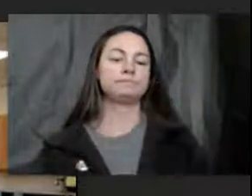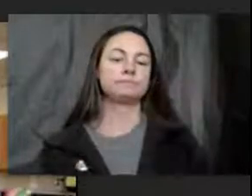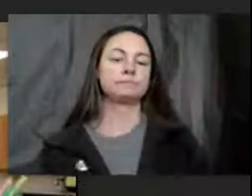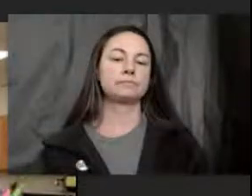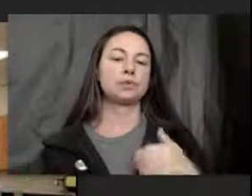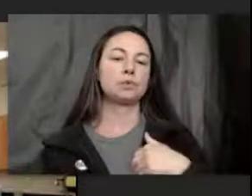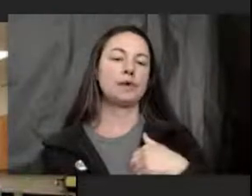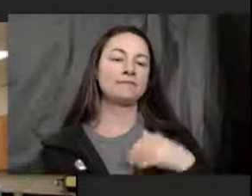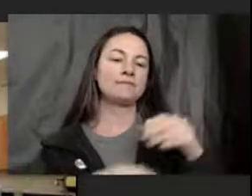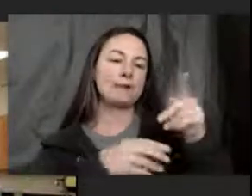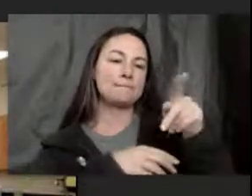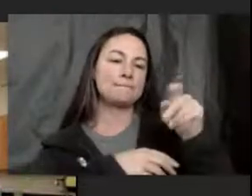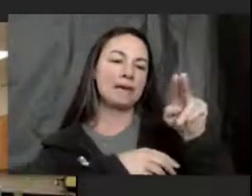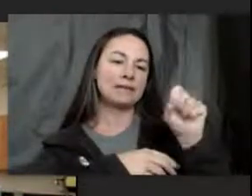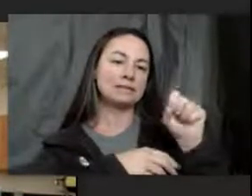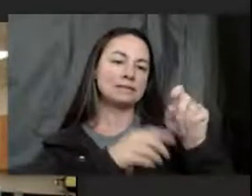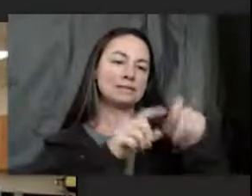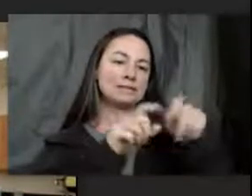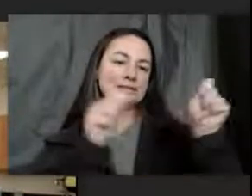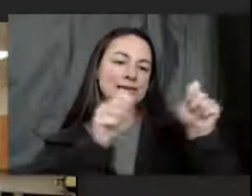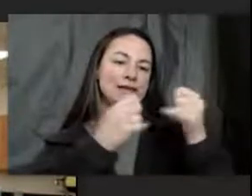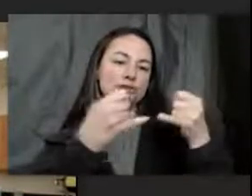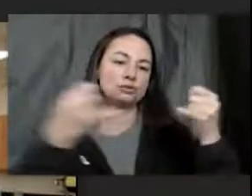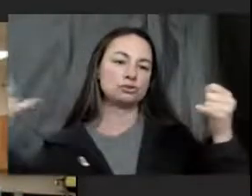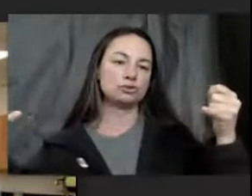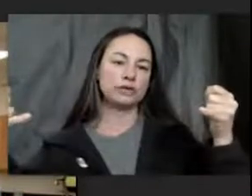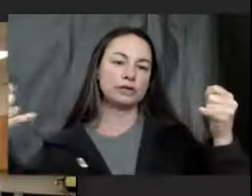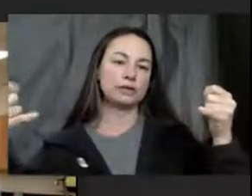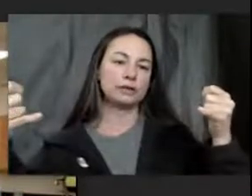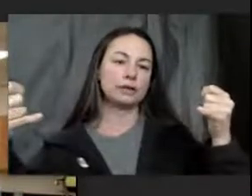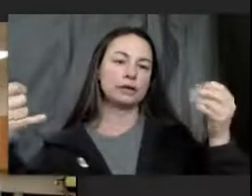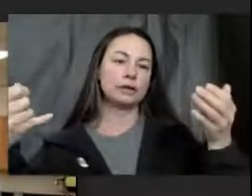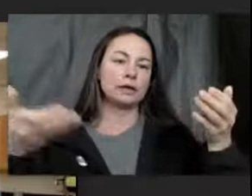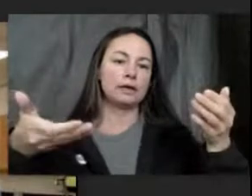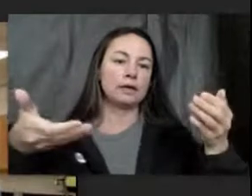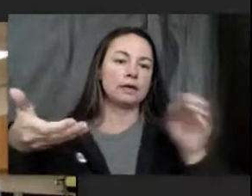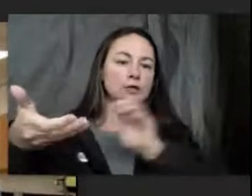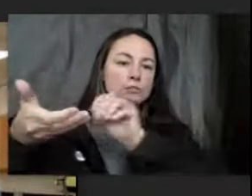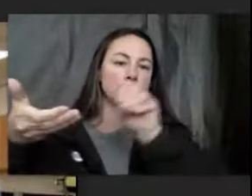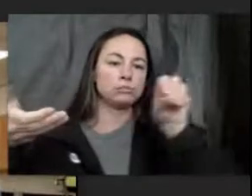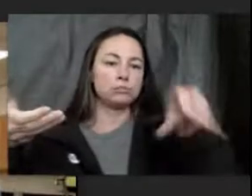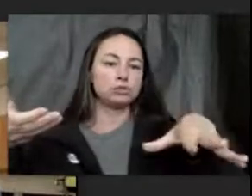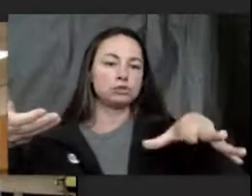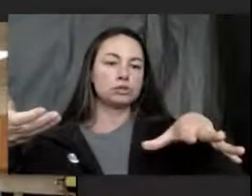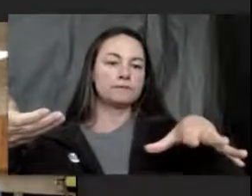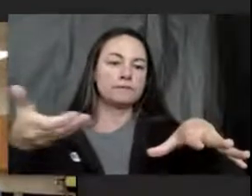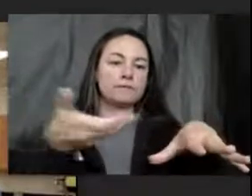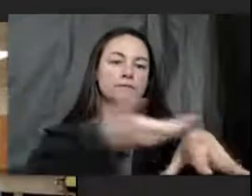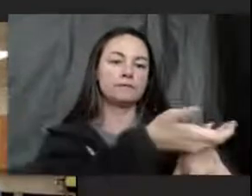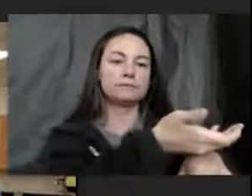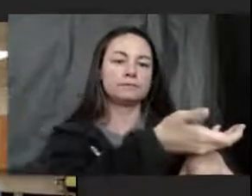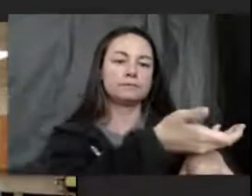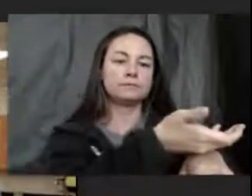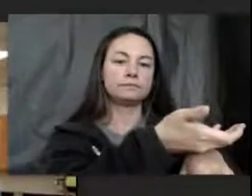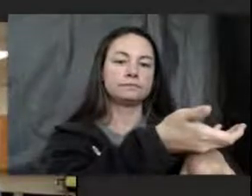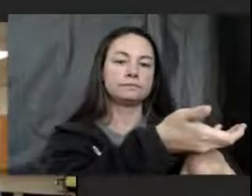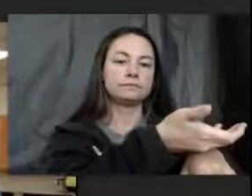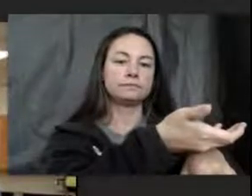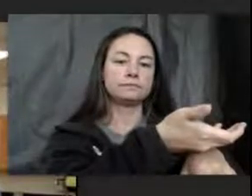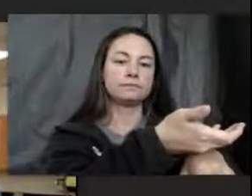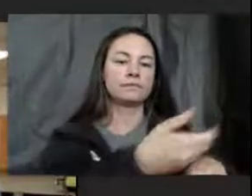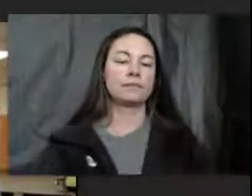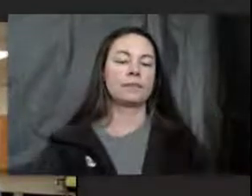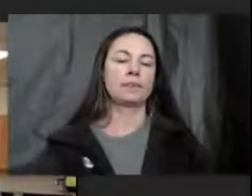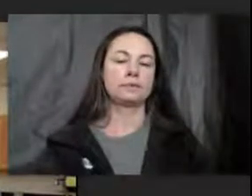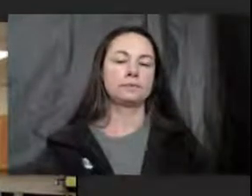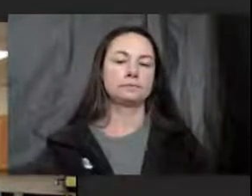of pens tied to a string that we're going to push off our desk, and that's going to pull an aluminum foil